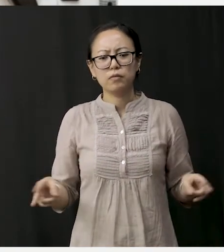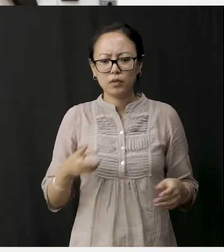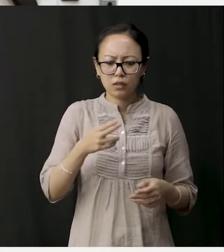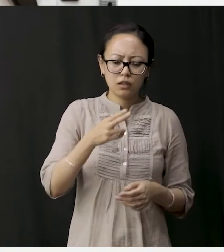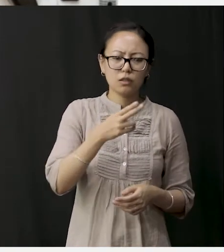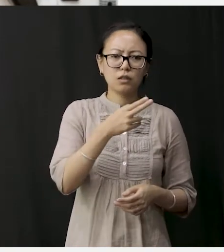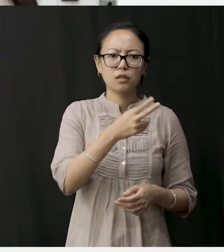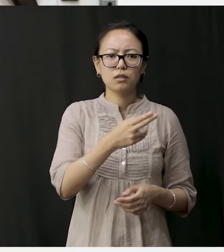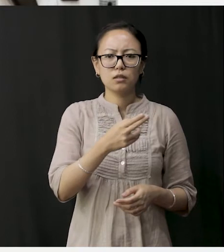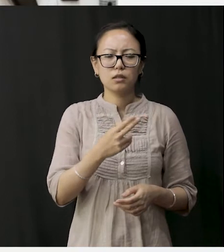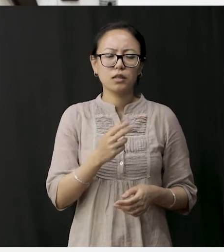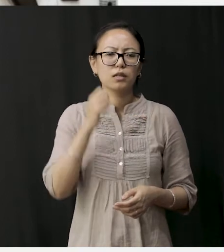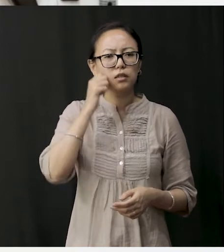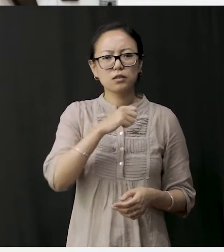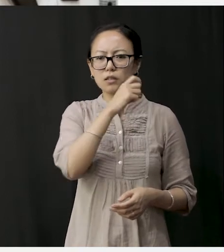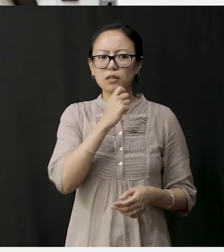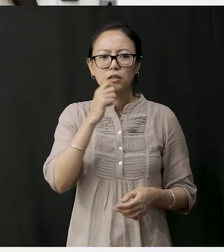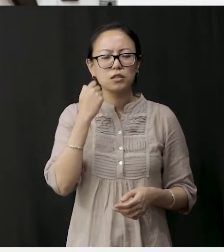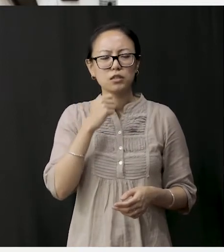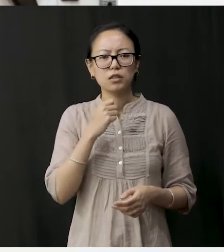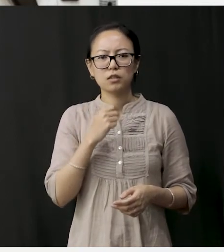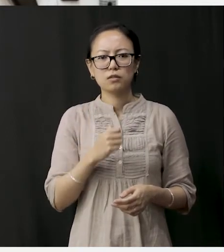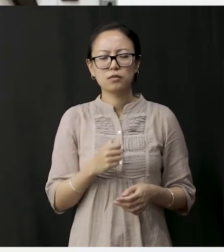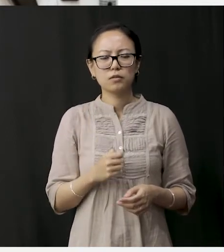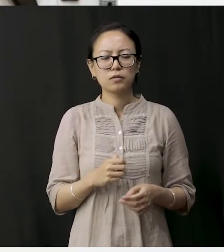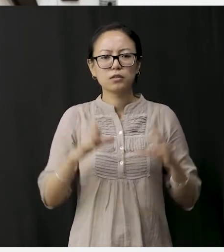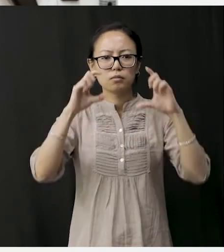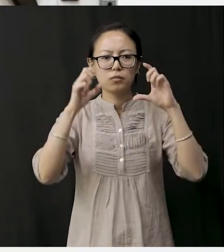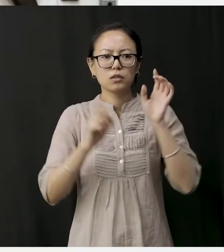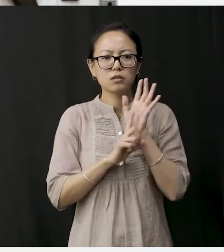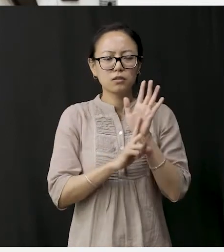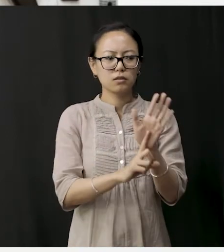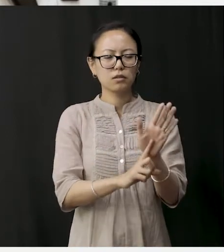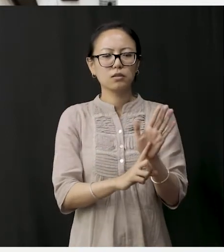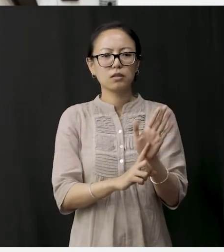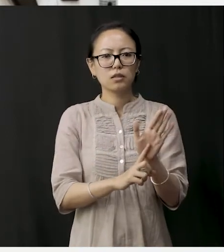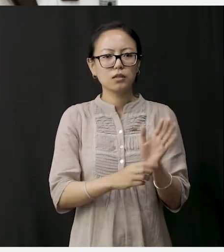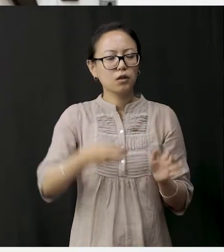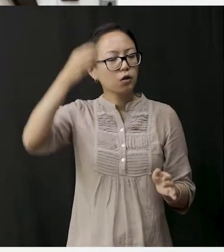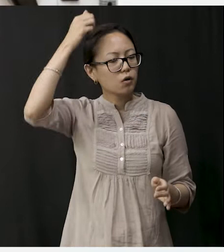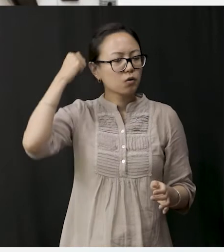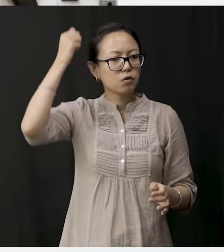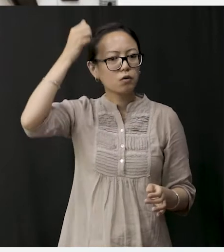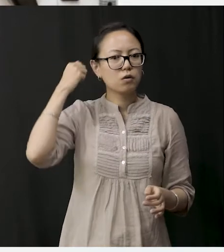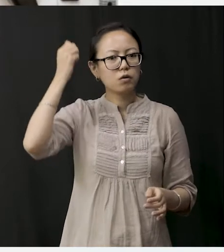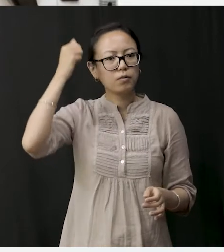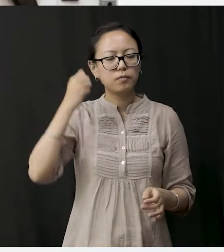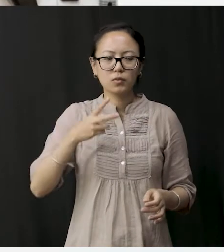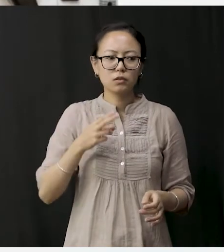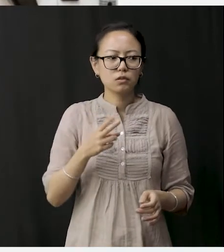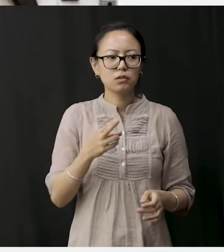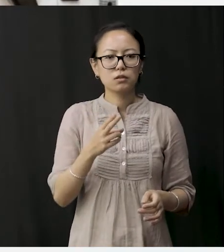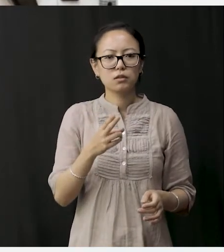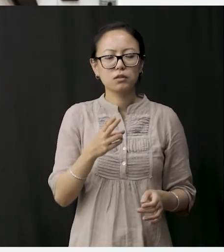use to do his work. As you can see in the picture here, see, you have a comb, different shapes of comb, then the scissor is